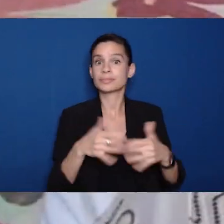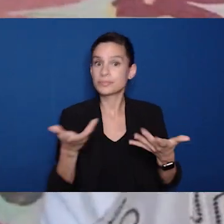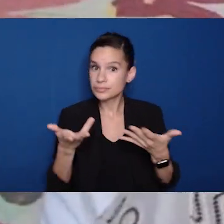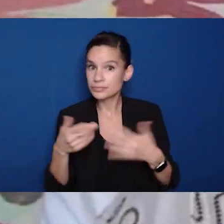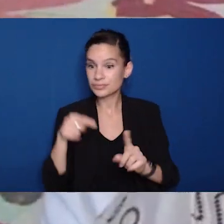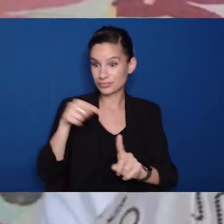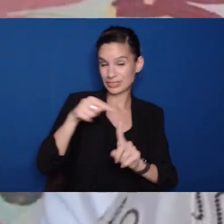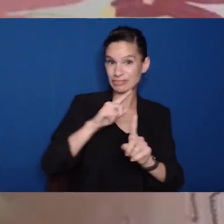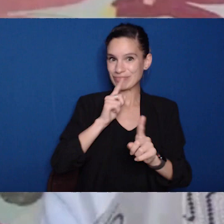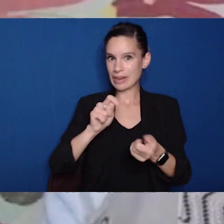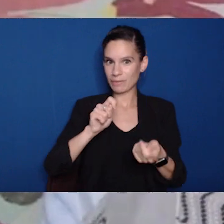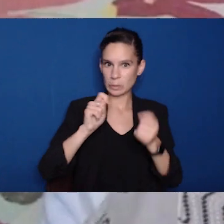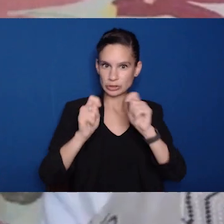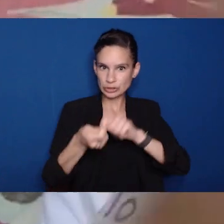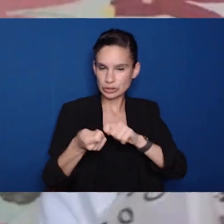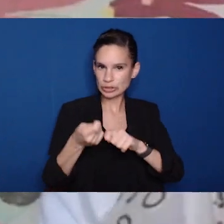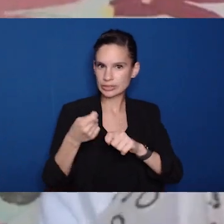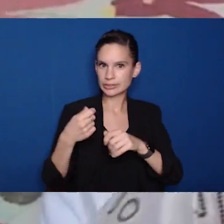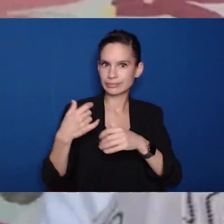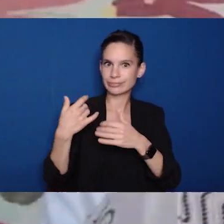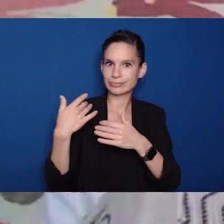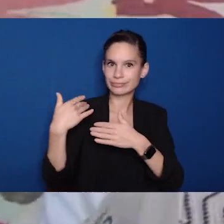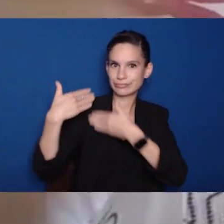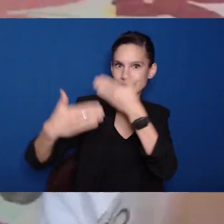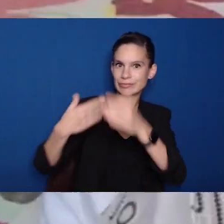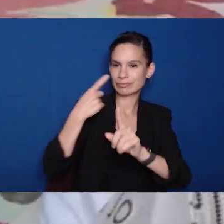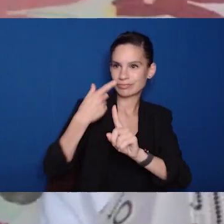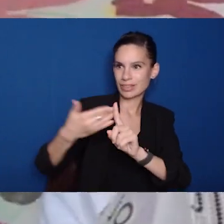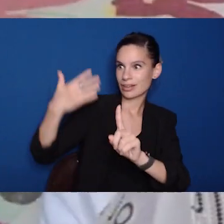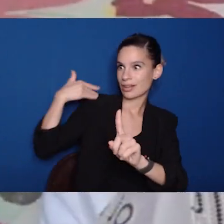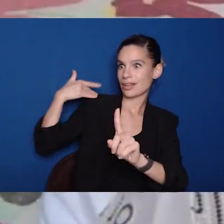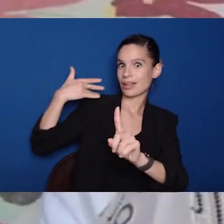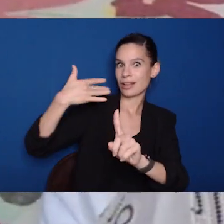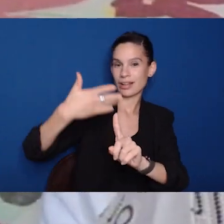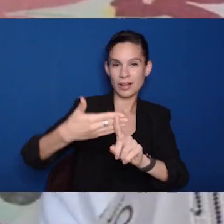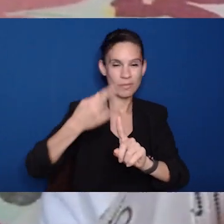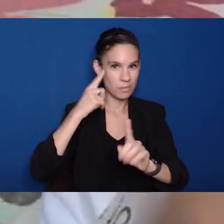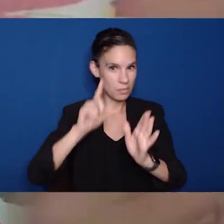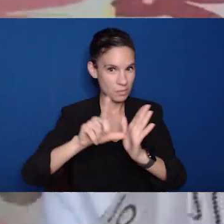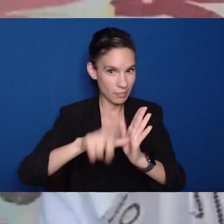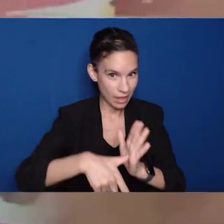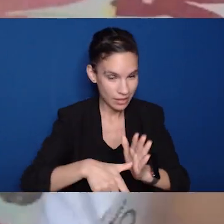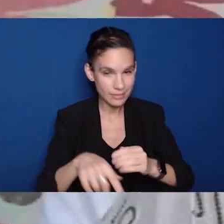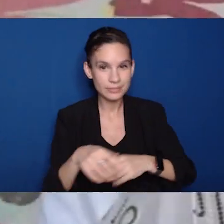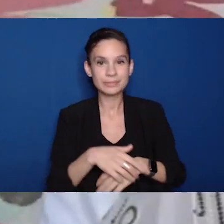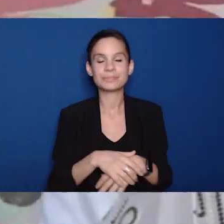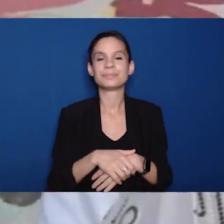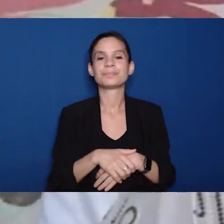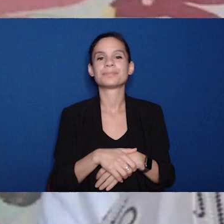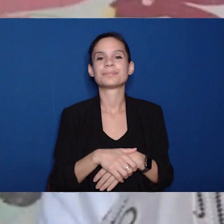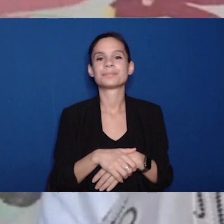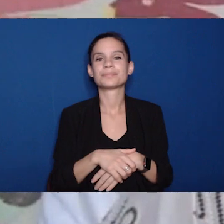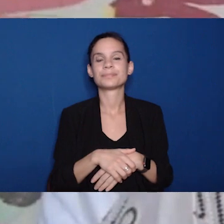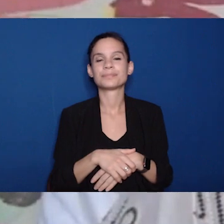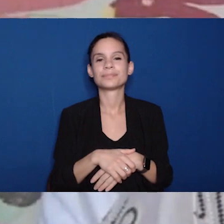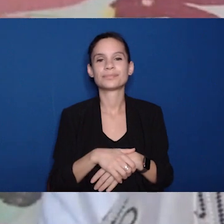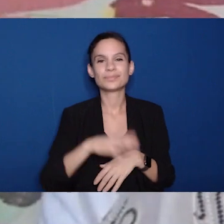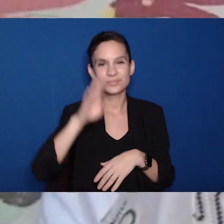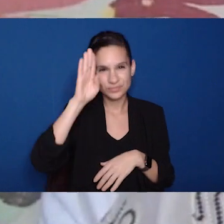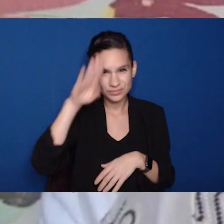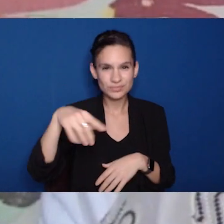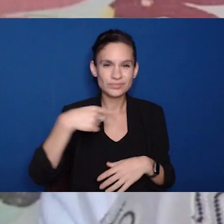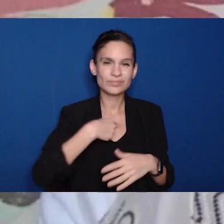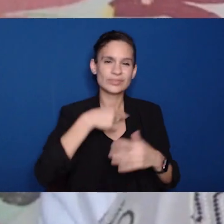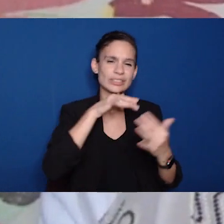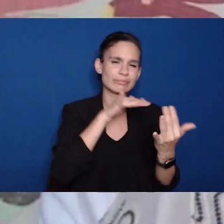Again, I think that this is again an evolution. This has been in process. The more one of the things that I spent some time on is studying